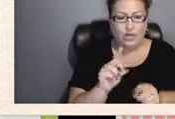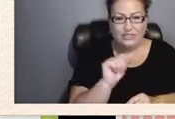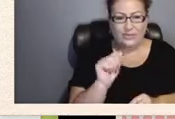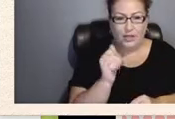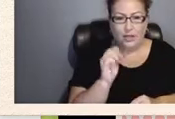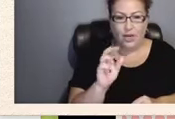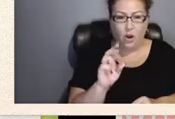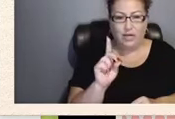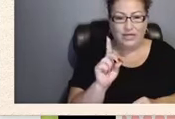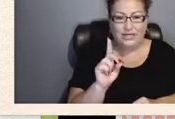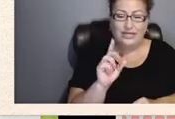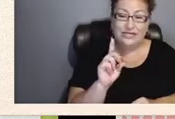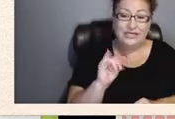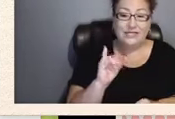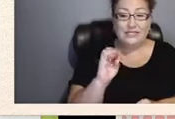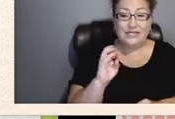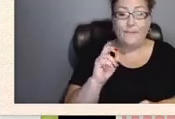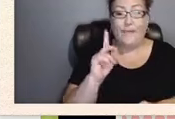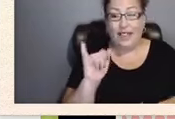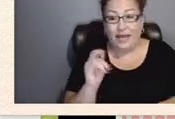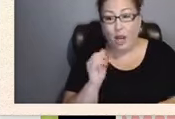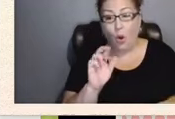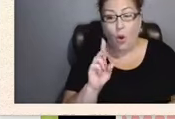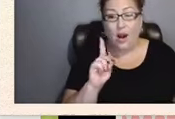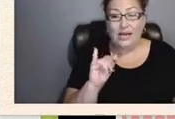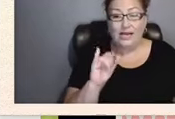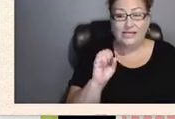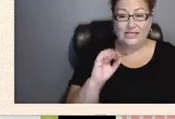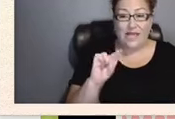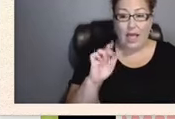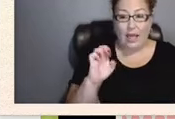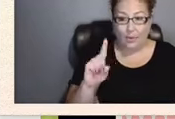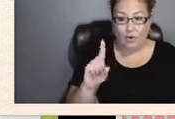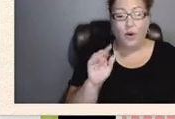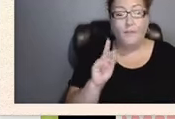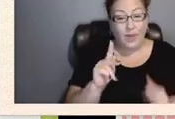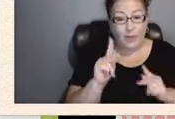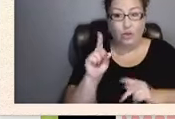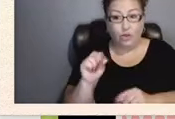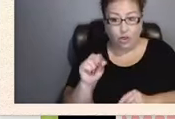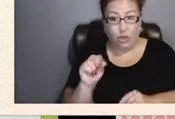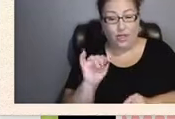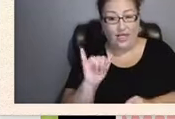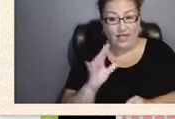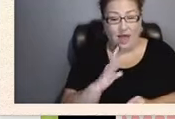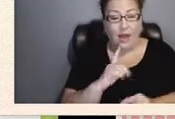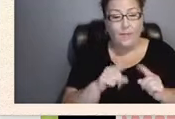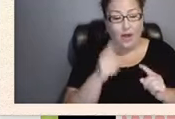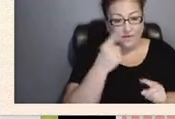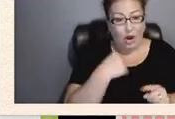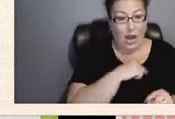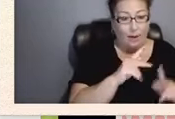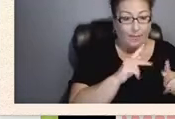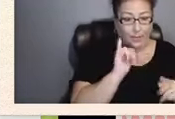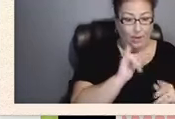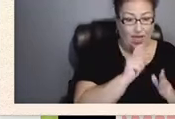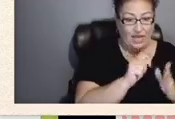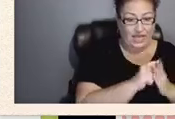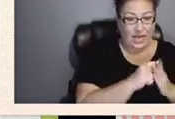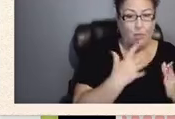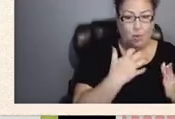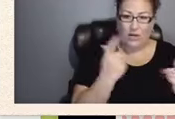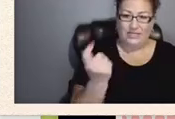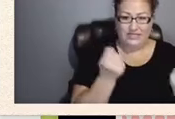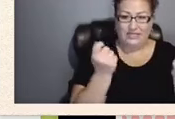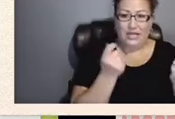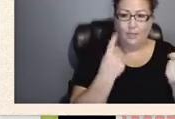but people do, and that's fine. It was just for our people at that time, we wanted to celebrate our